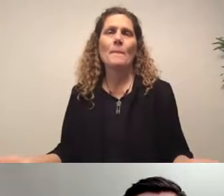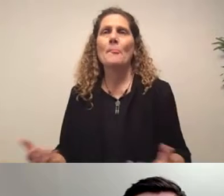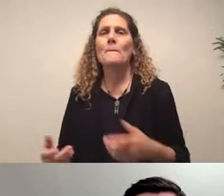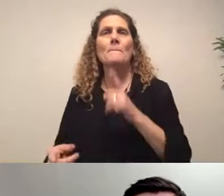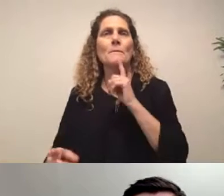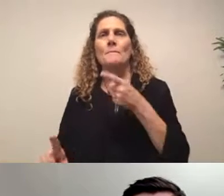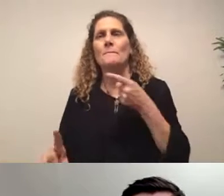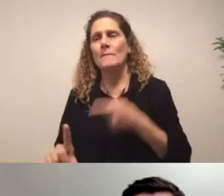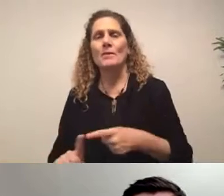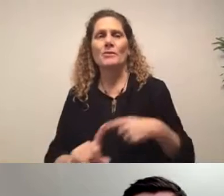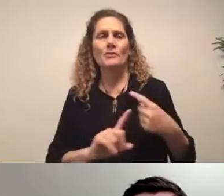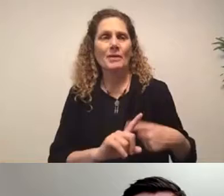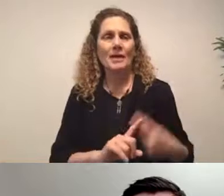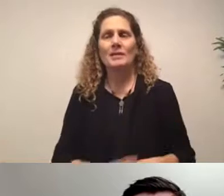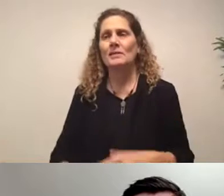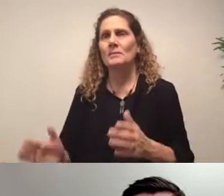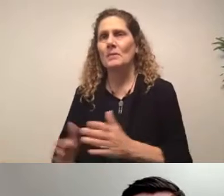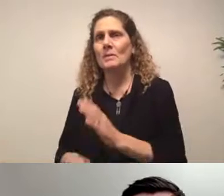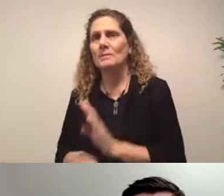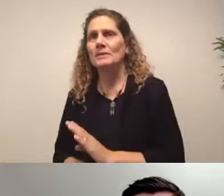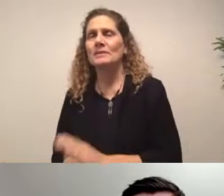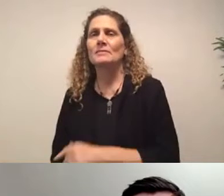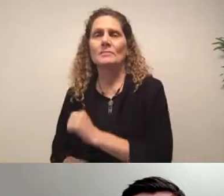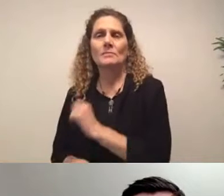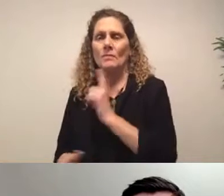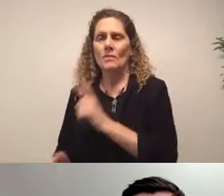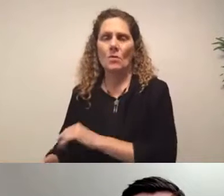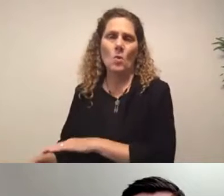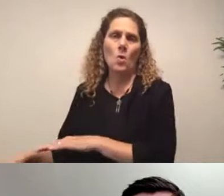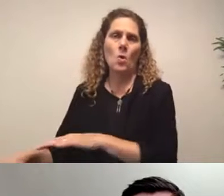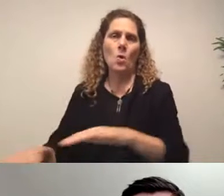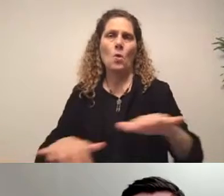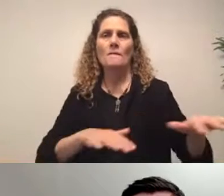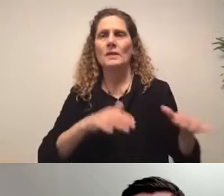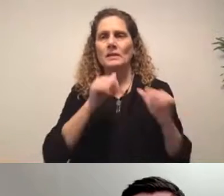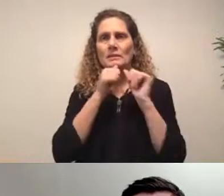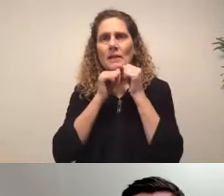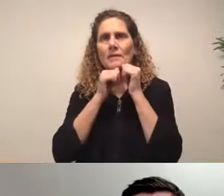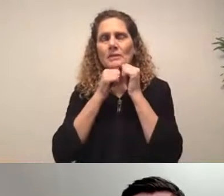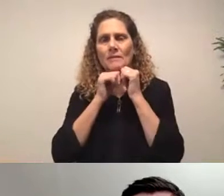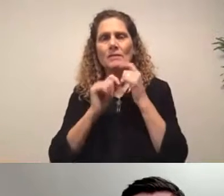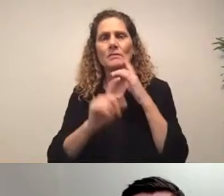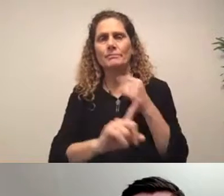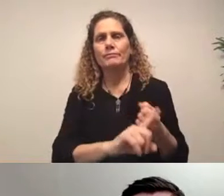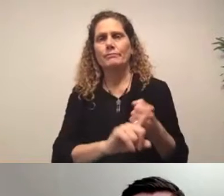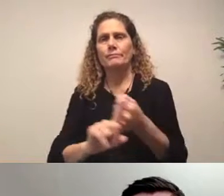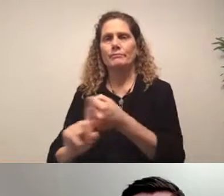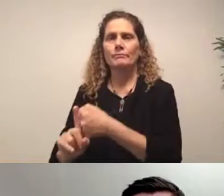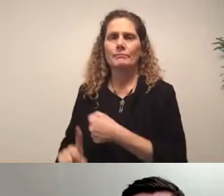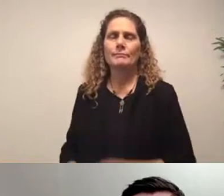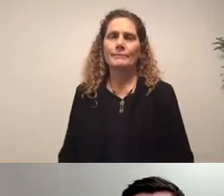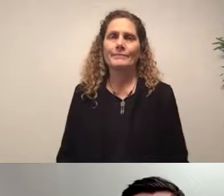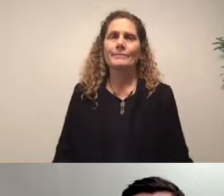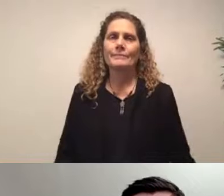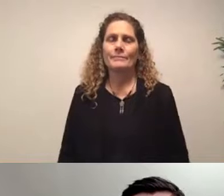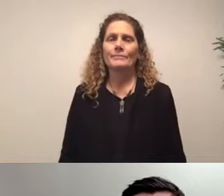right now. So there's a lot of concern at the local level. At least, and I wholeheartedly agree with Mayor Barrett. When you think about what Milwaukee